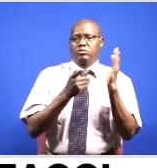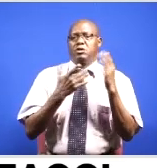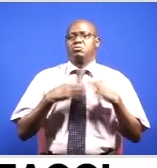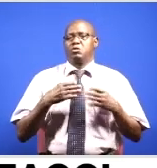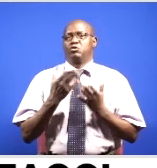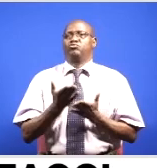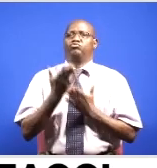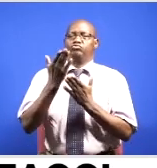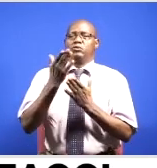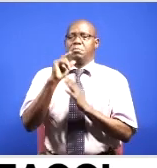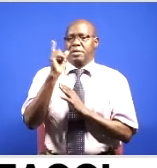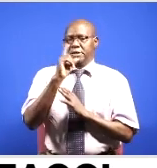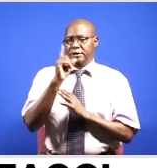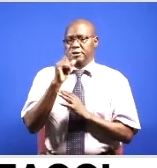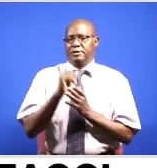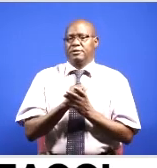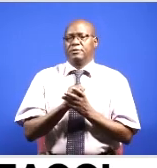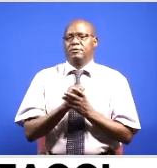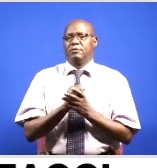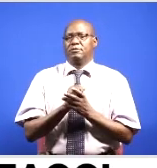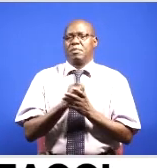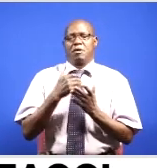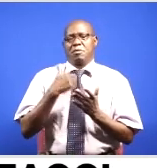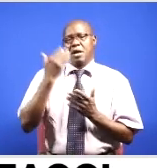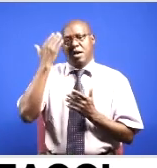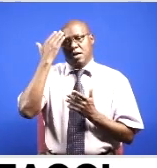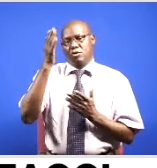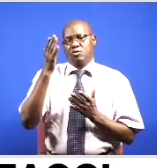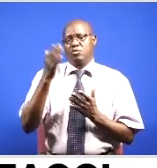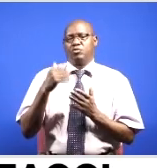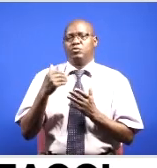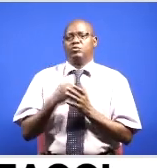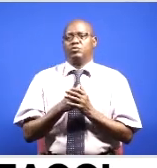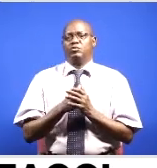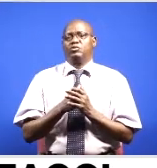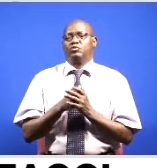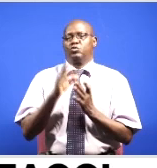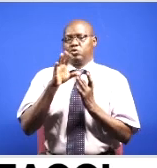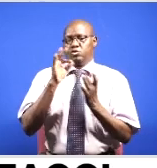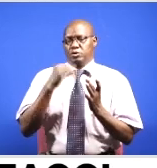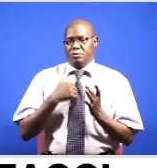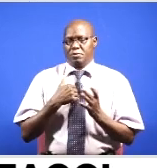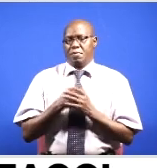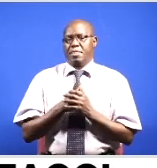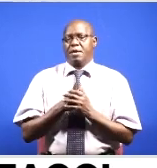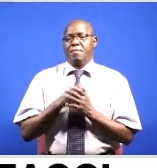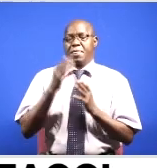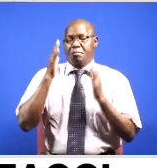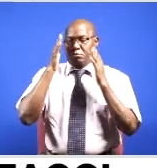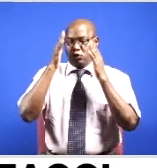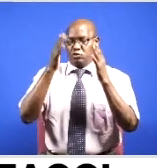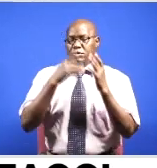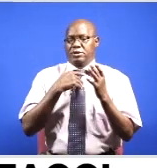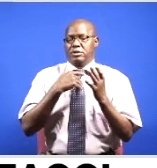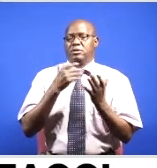to the president, and yeah, it was. I didn't know that it would go this far. The Bishop Emeritus, whose nomination came on the